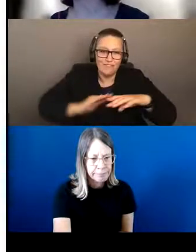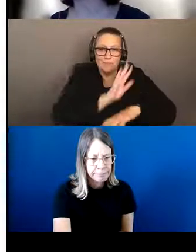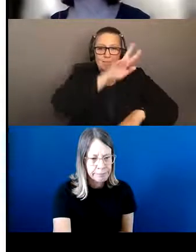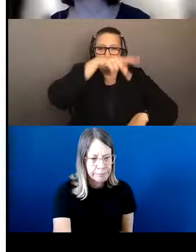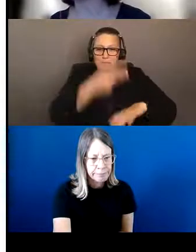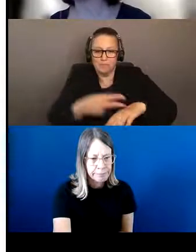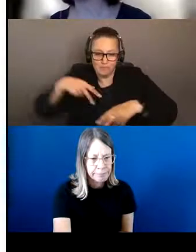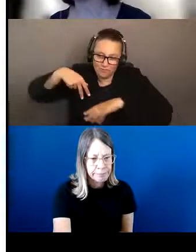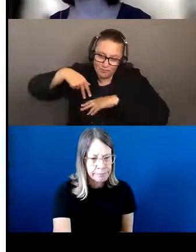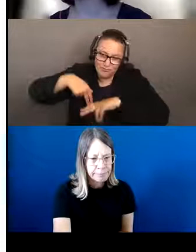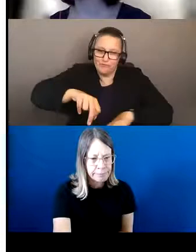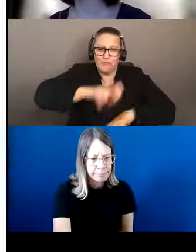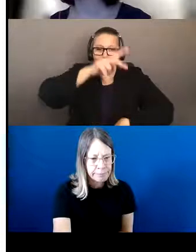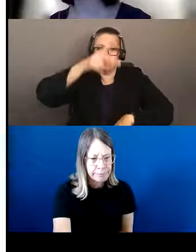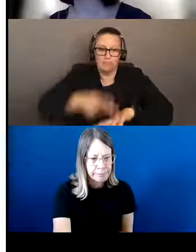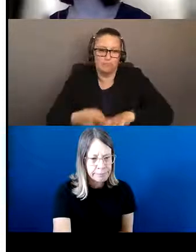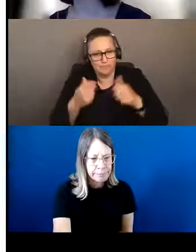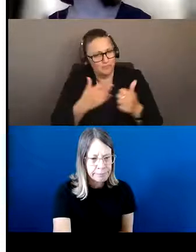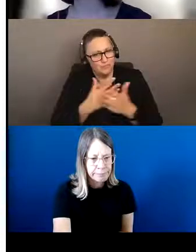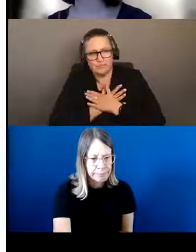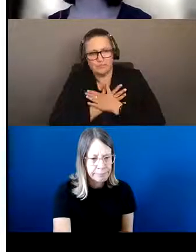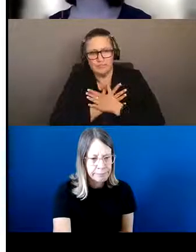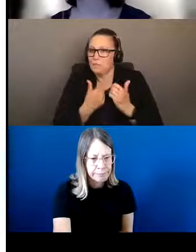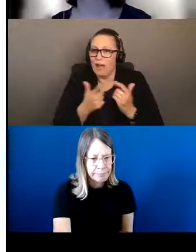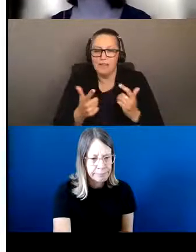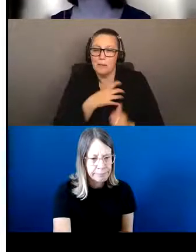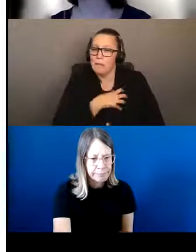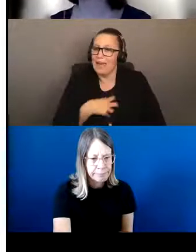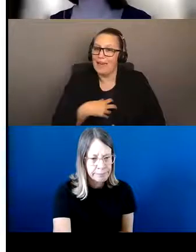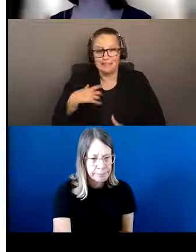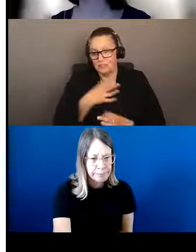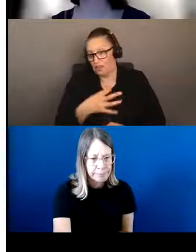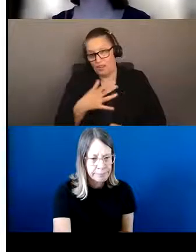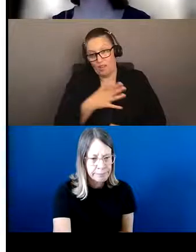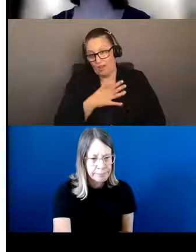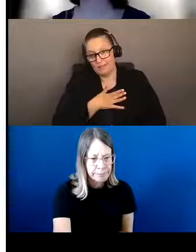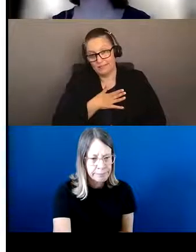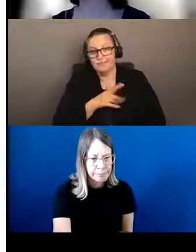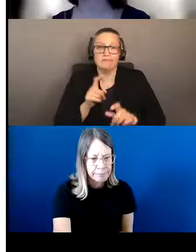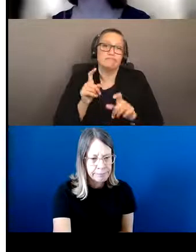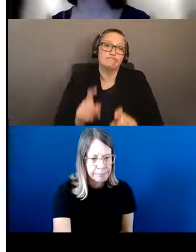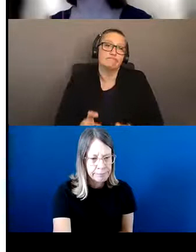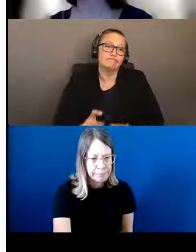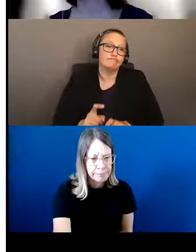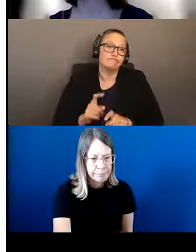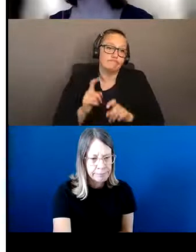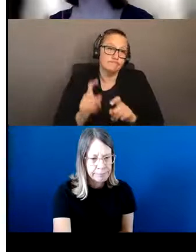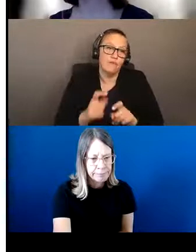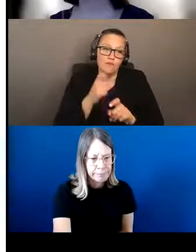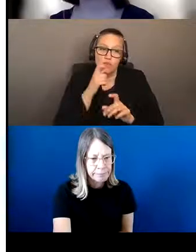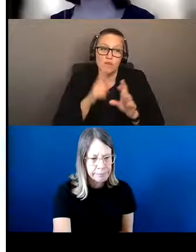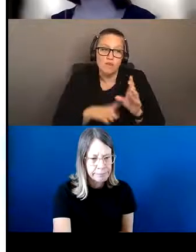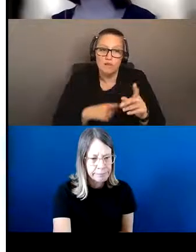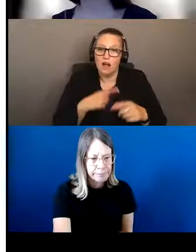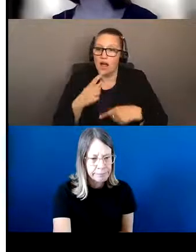seemingly perfectly designed edges. The work languished for a few years before finding its current resting place. I'm not sure